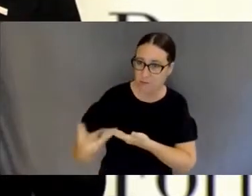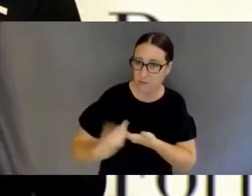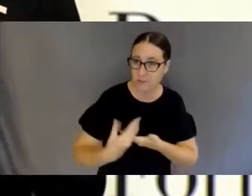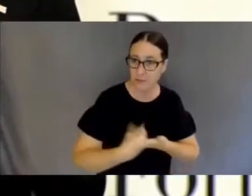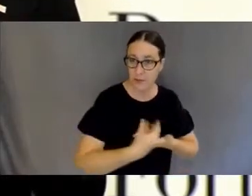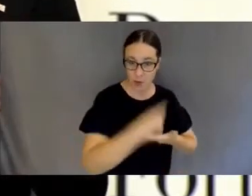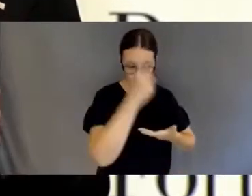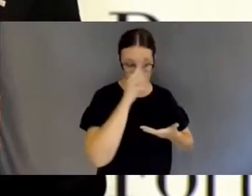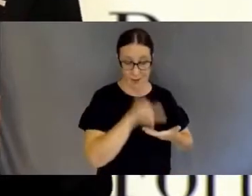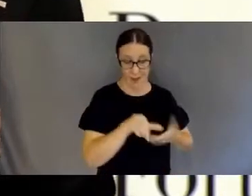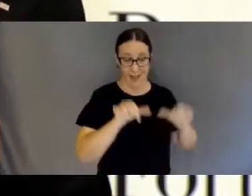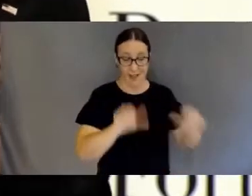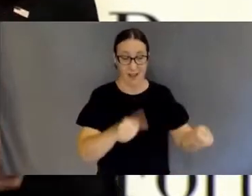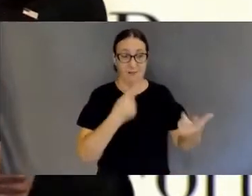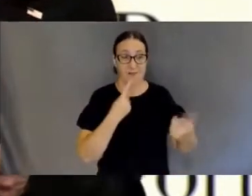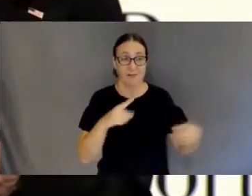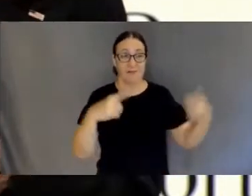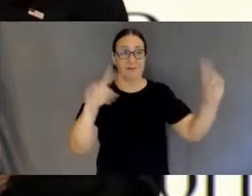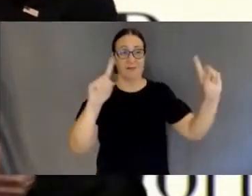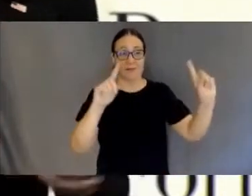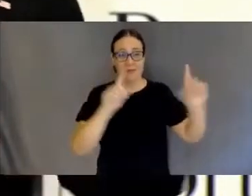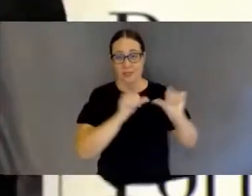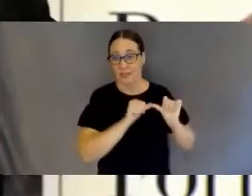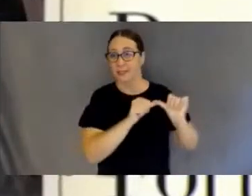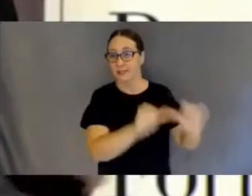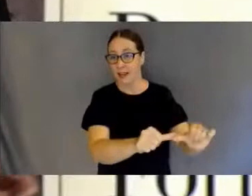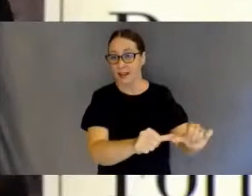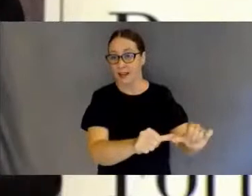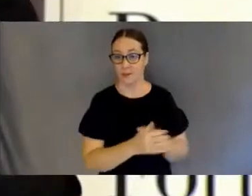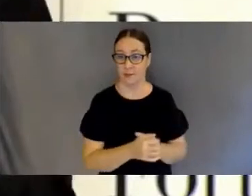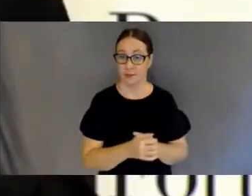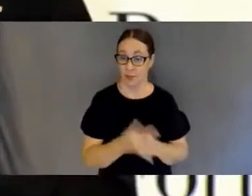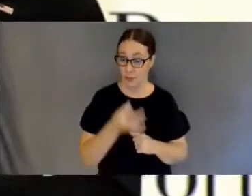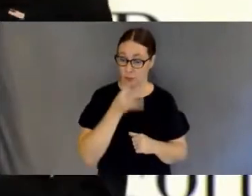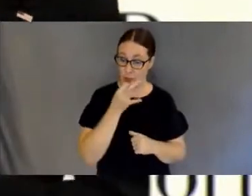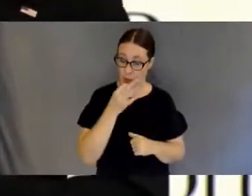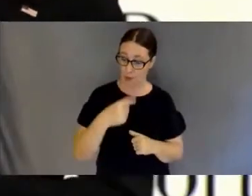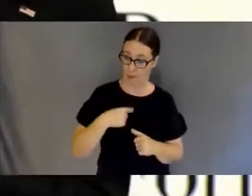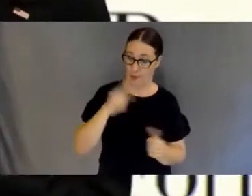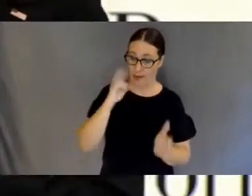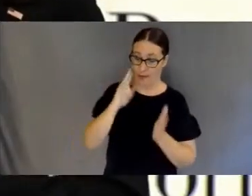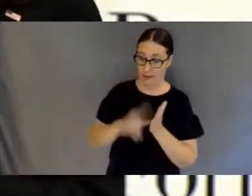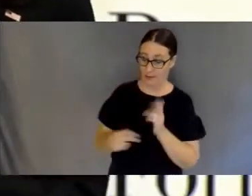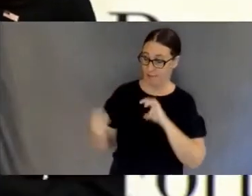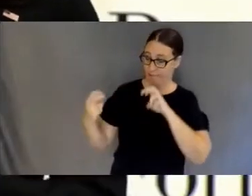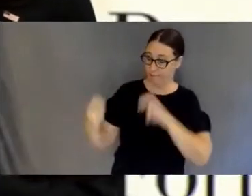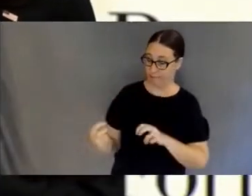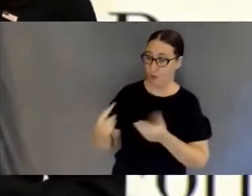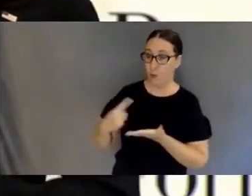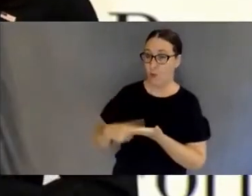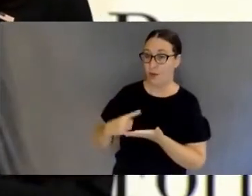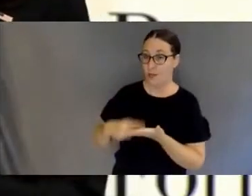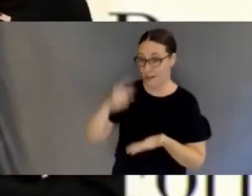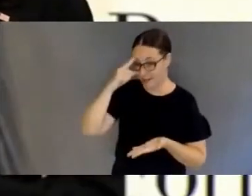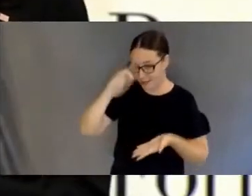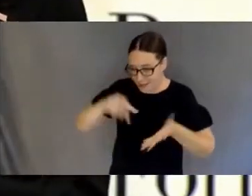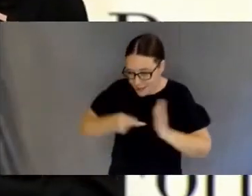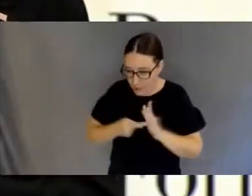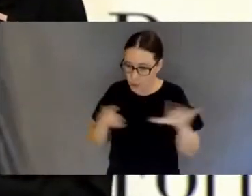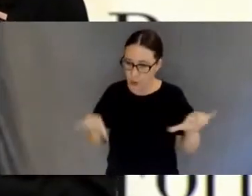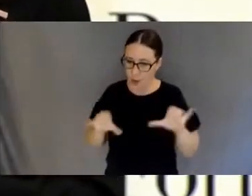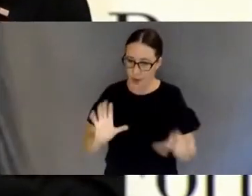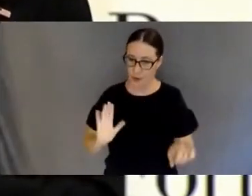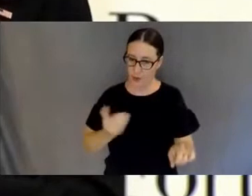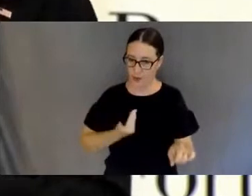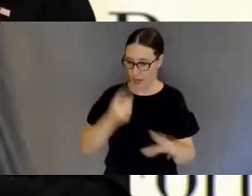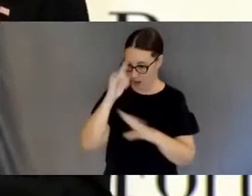it. In a moment, the Secretary and I are going to sit down here and we're going to discuss some of the intentional actions that our administration